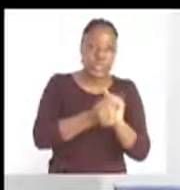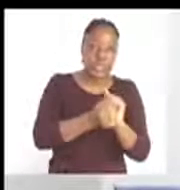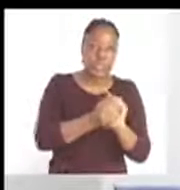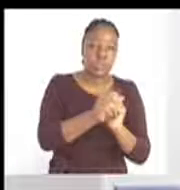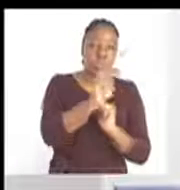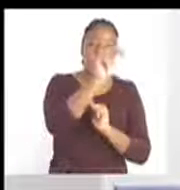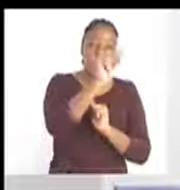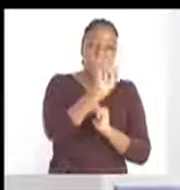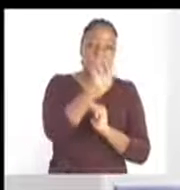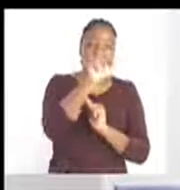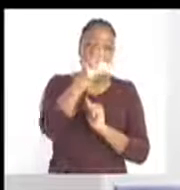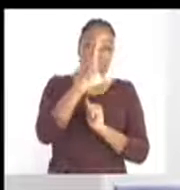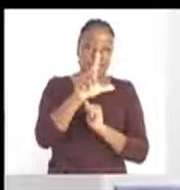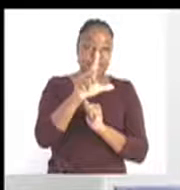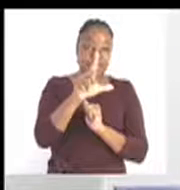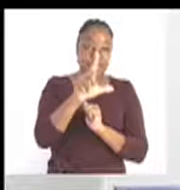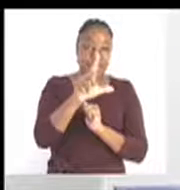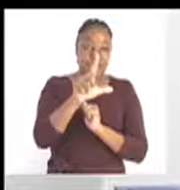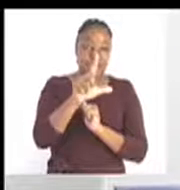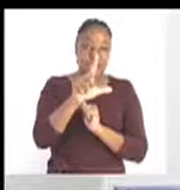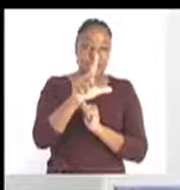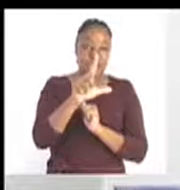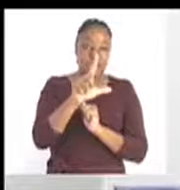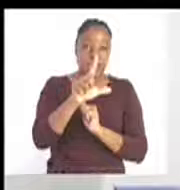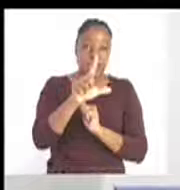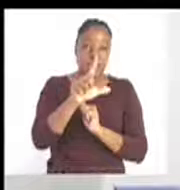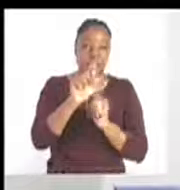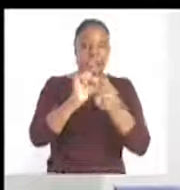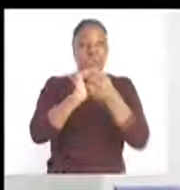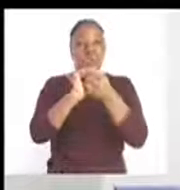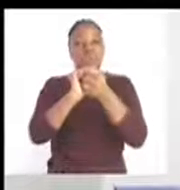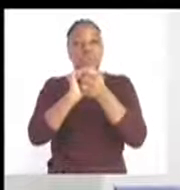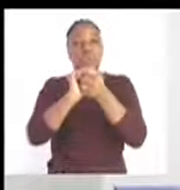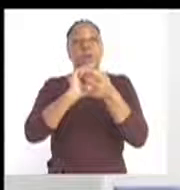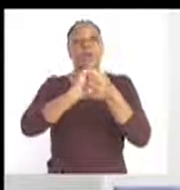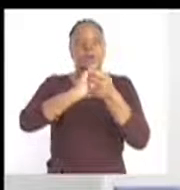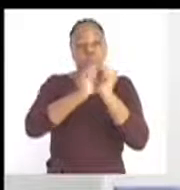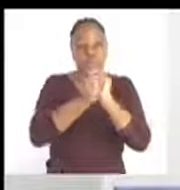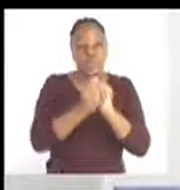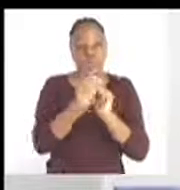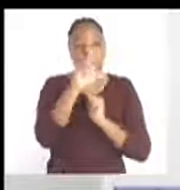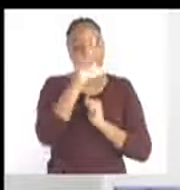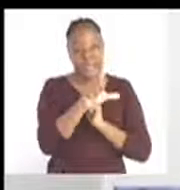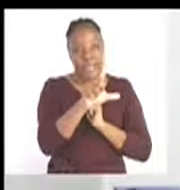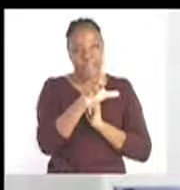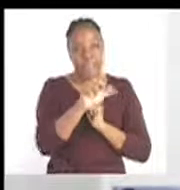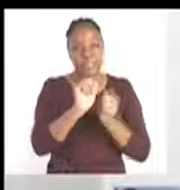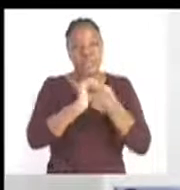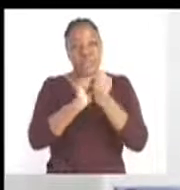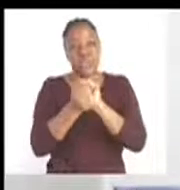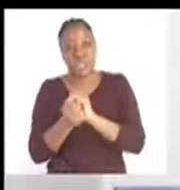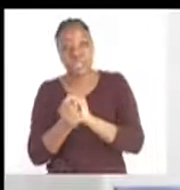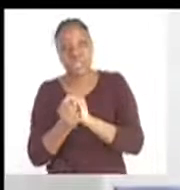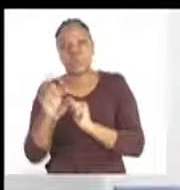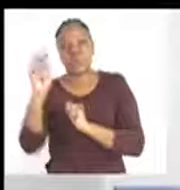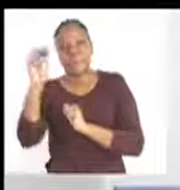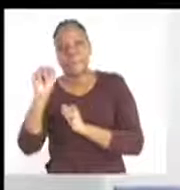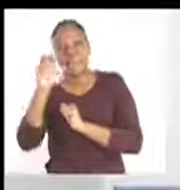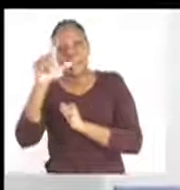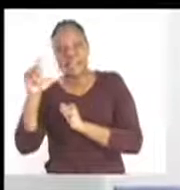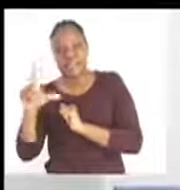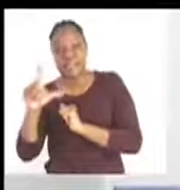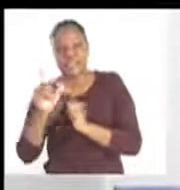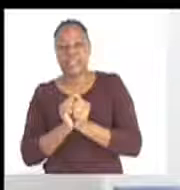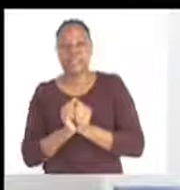milliliters, we are now changing from milliliters to liters. Let's take a look at it. Remember,